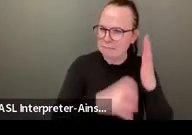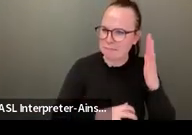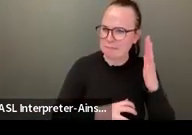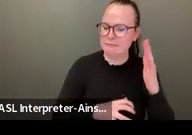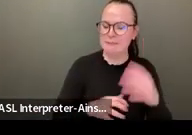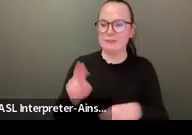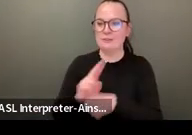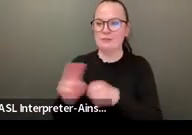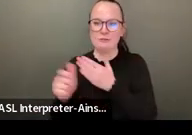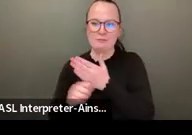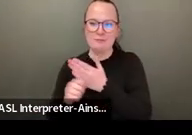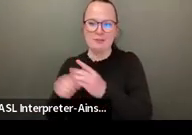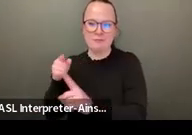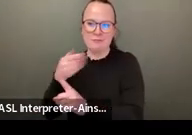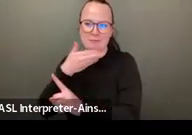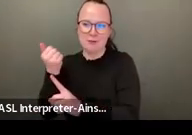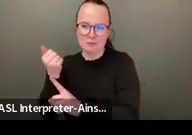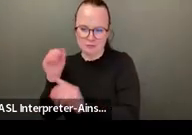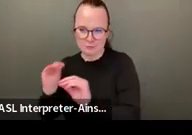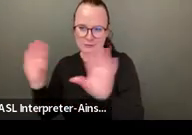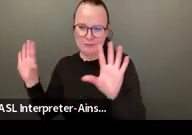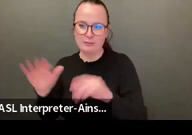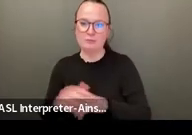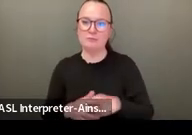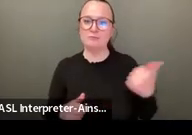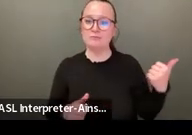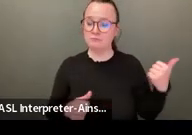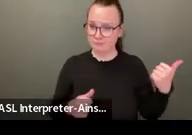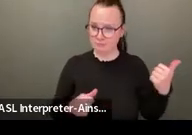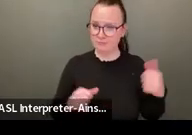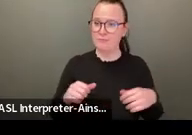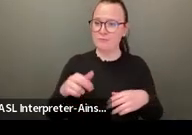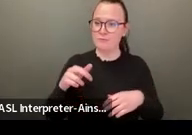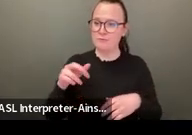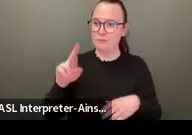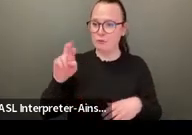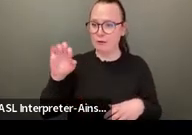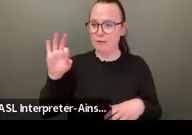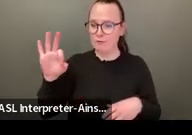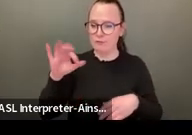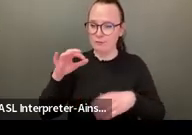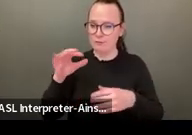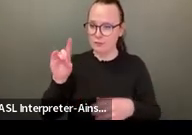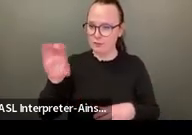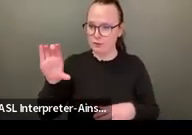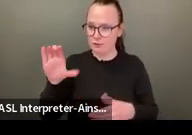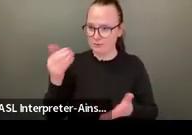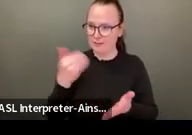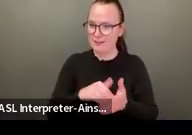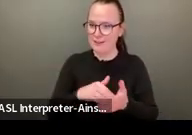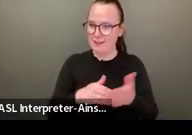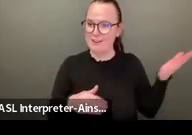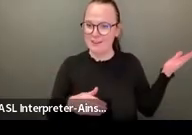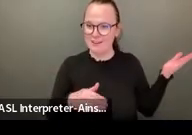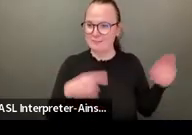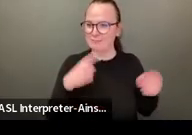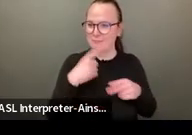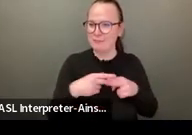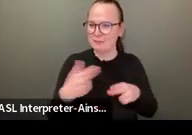here is that link to that IEP quick reference document again. We shared it at the beginning, but here it is again, just in